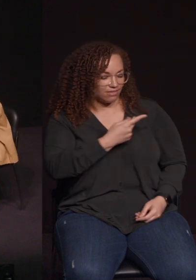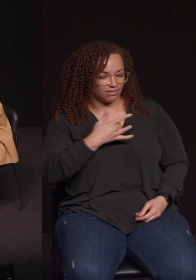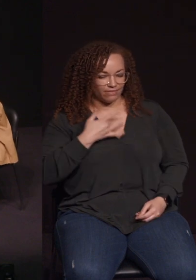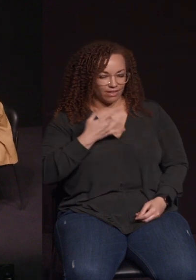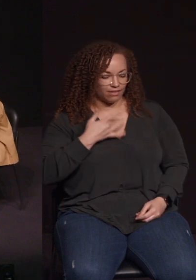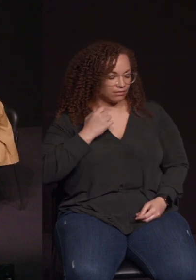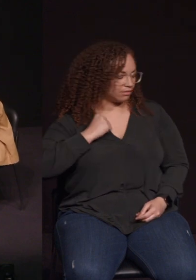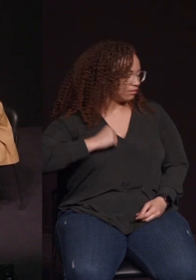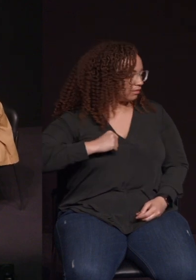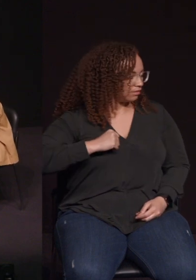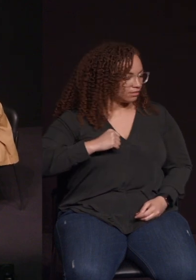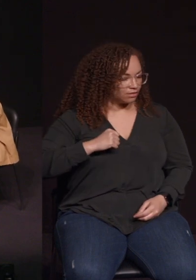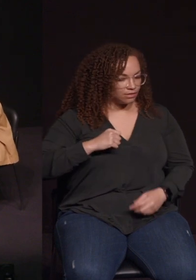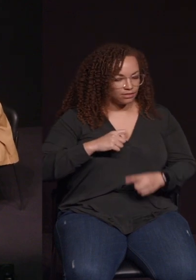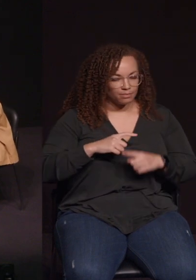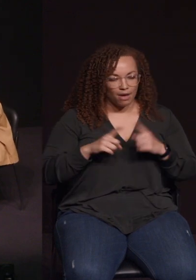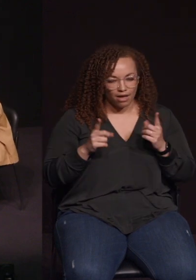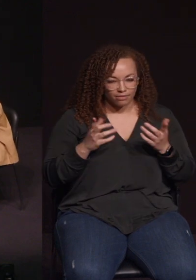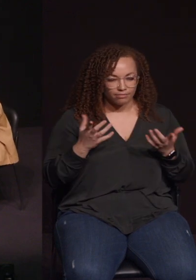the position we're in,